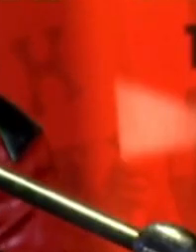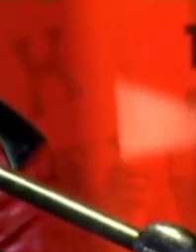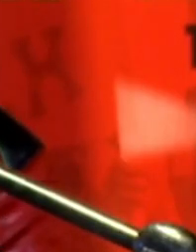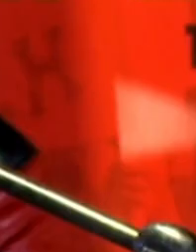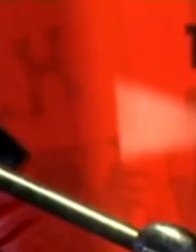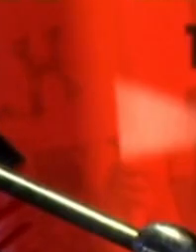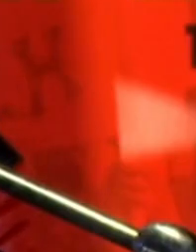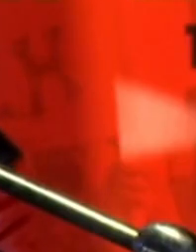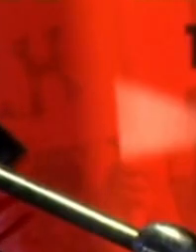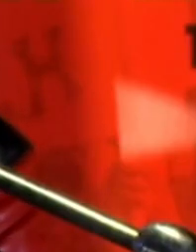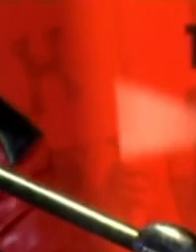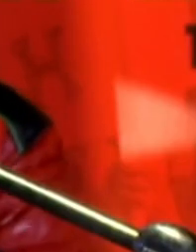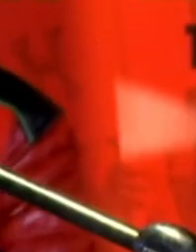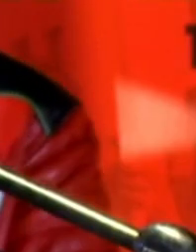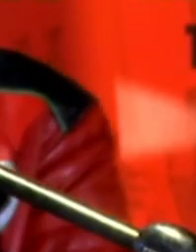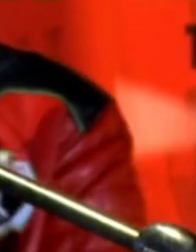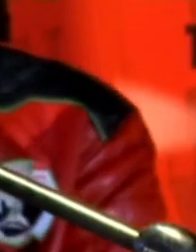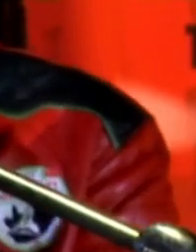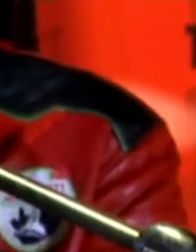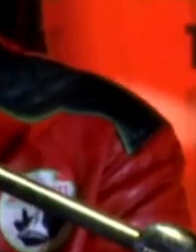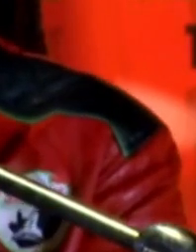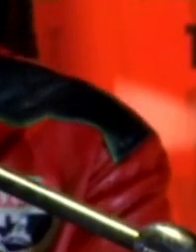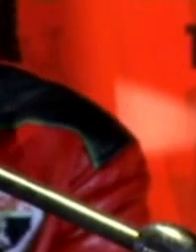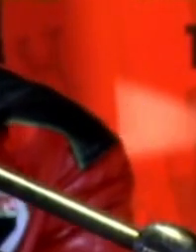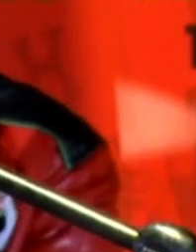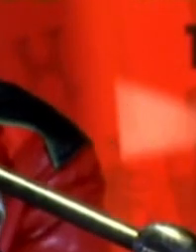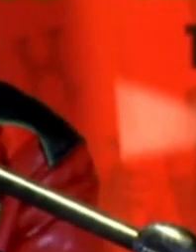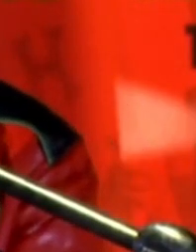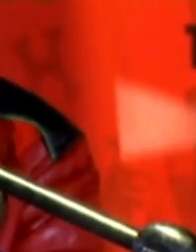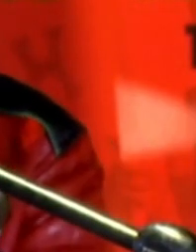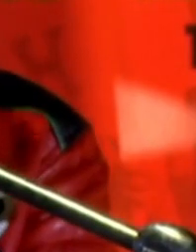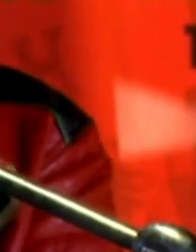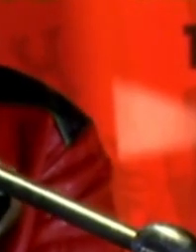But we need comrades to learn from our painful lessons.